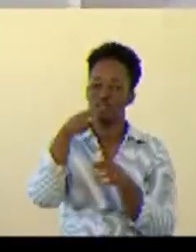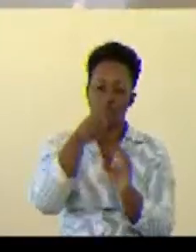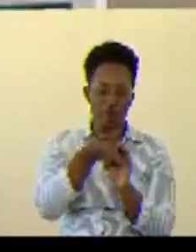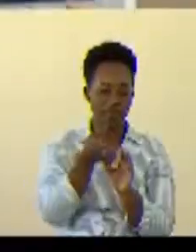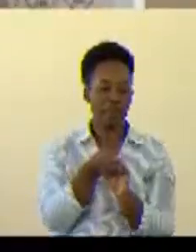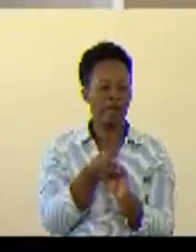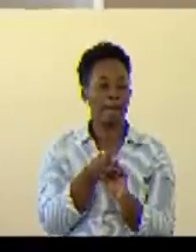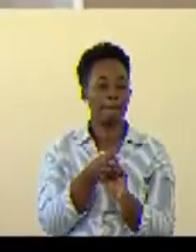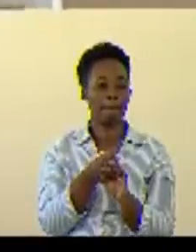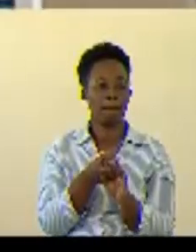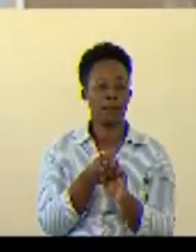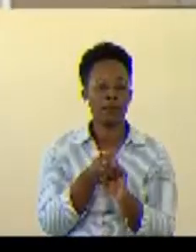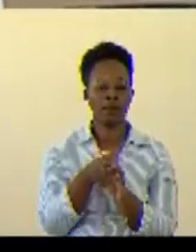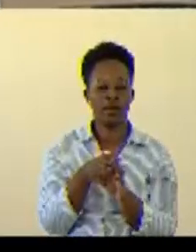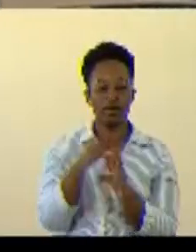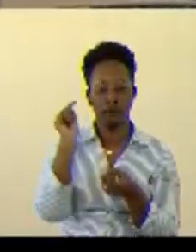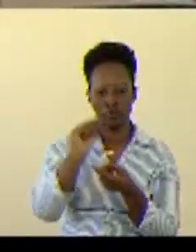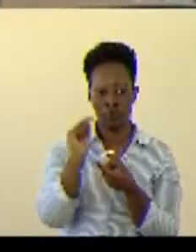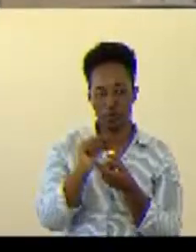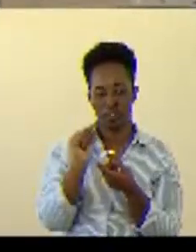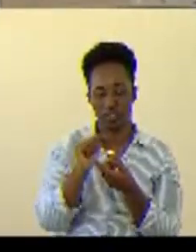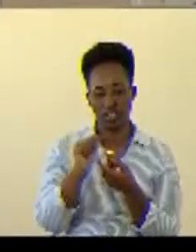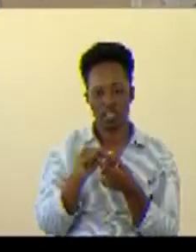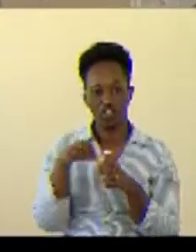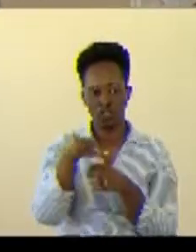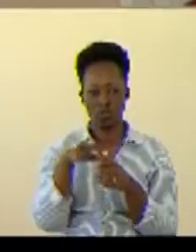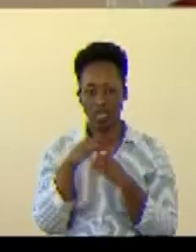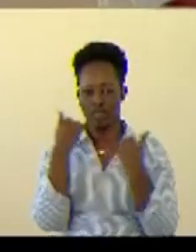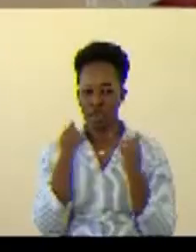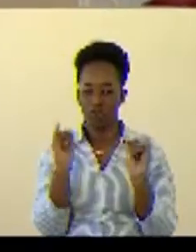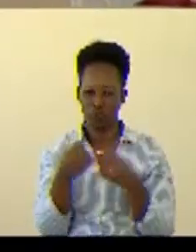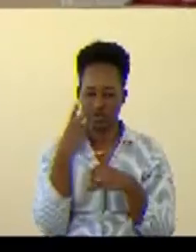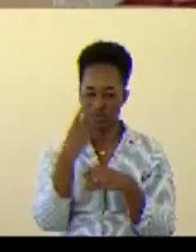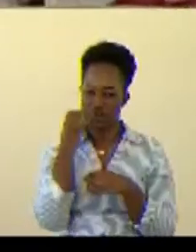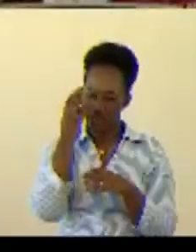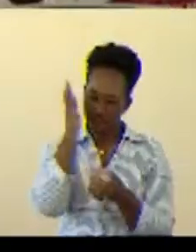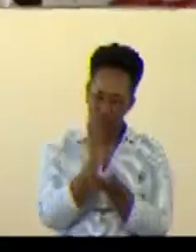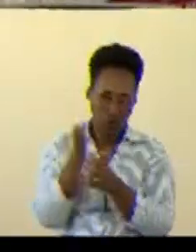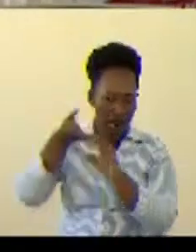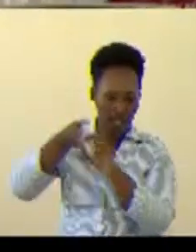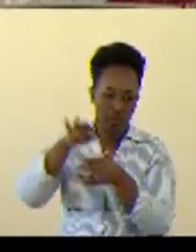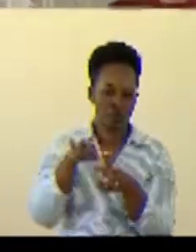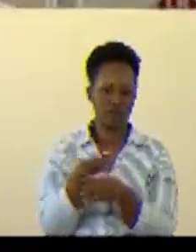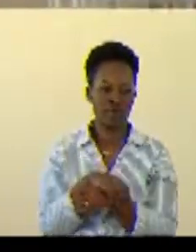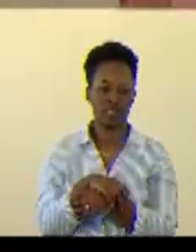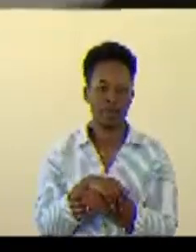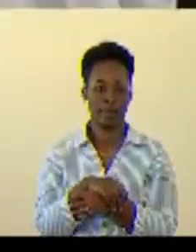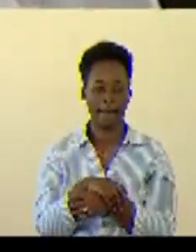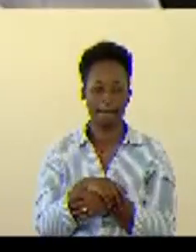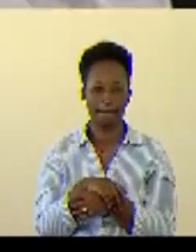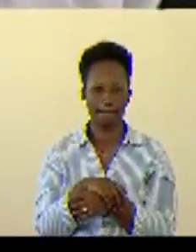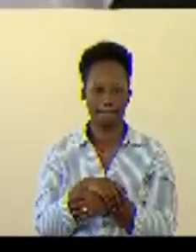contains reducing sugars. Let me try to see if surely it contains reducing sugars. Then